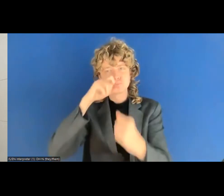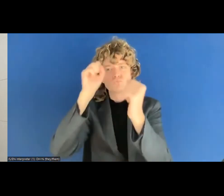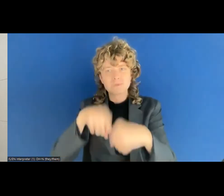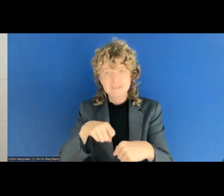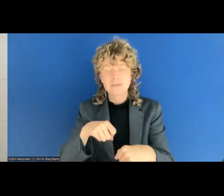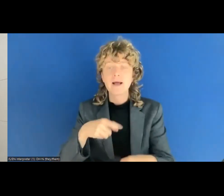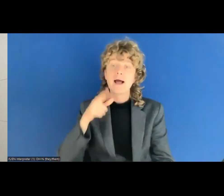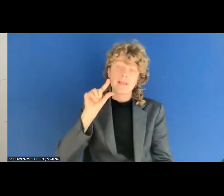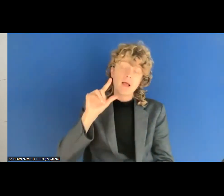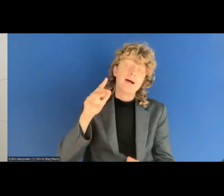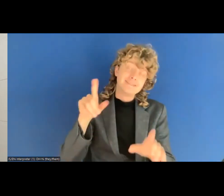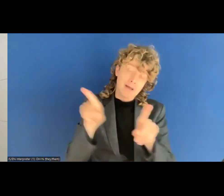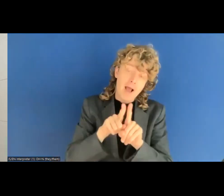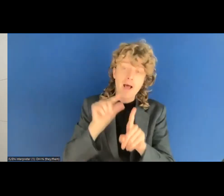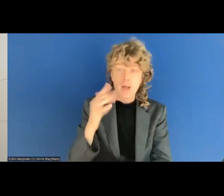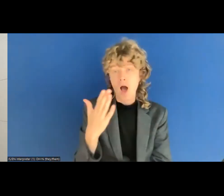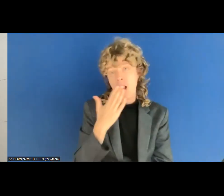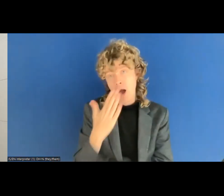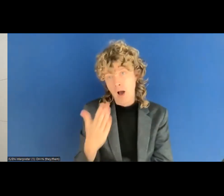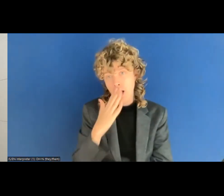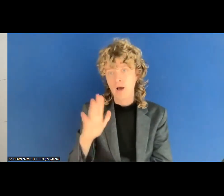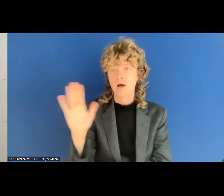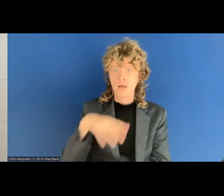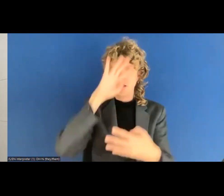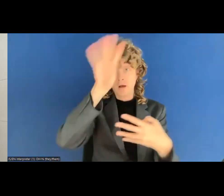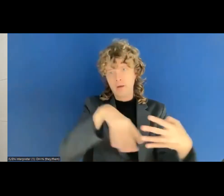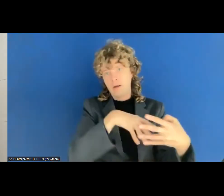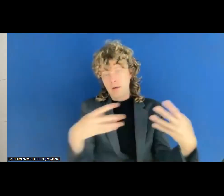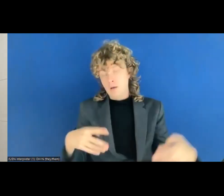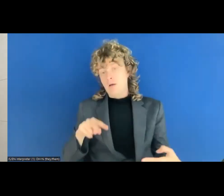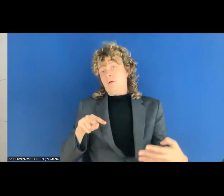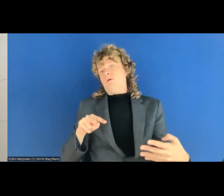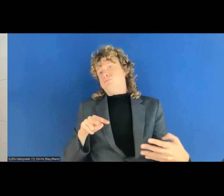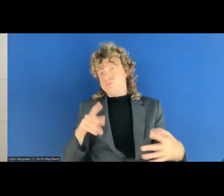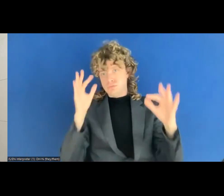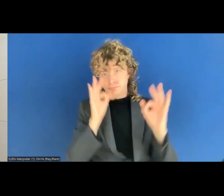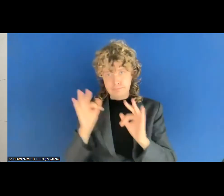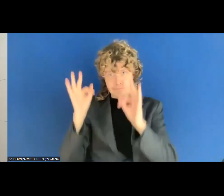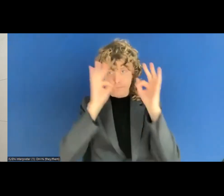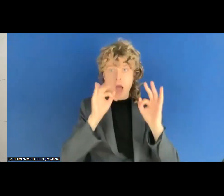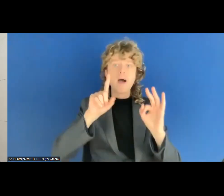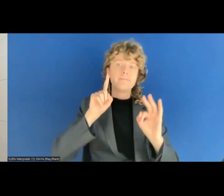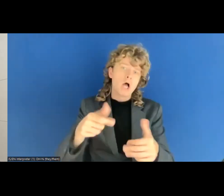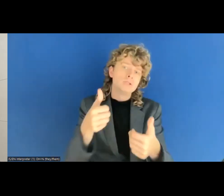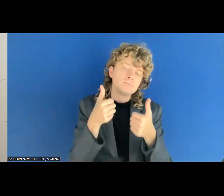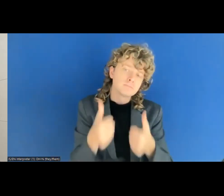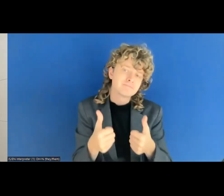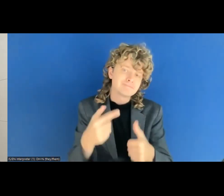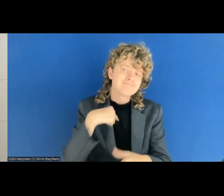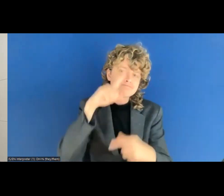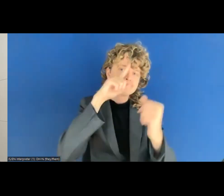agree. For making sure people understand what happens if we don't do anything, that can be really a driver